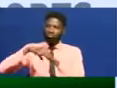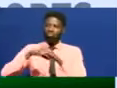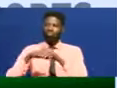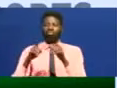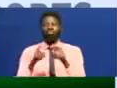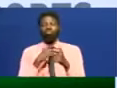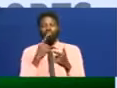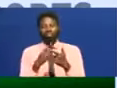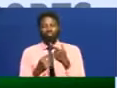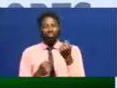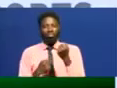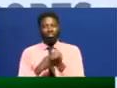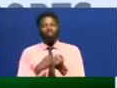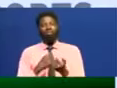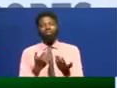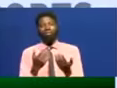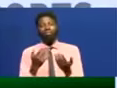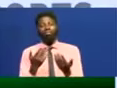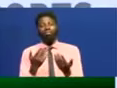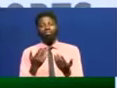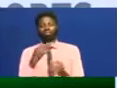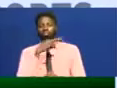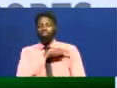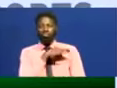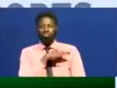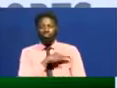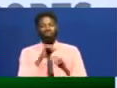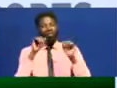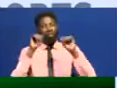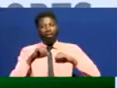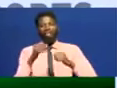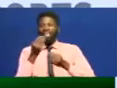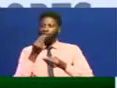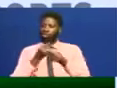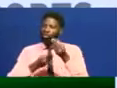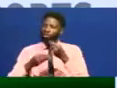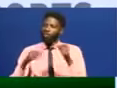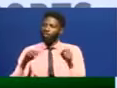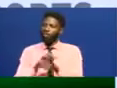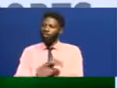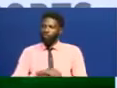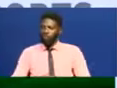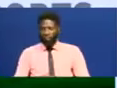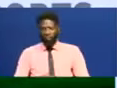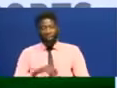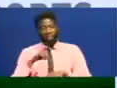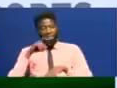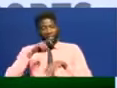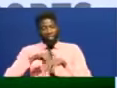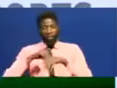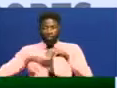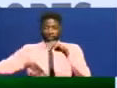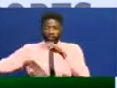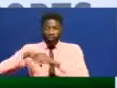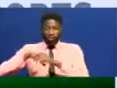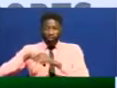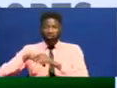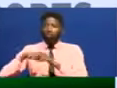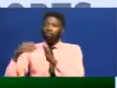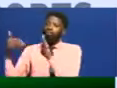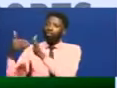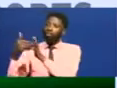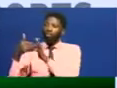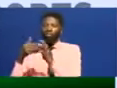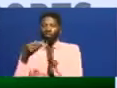on the table, because of what they earn. It is a whole economy. When you suspend football, you freeze